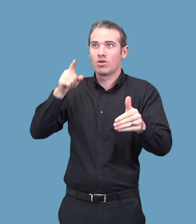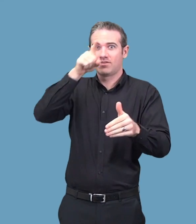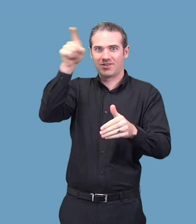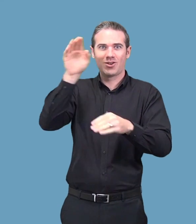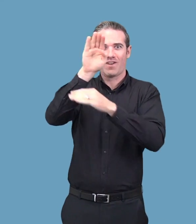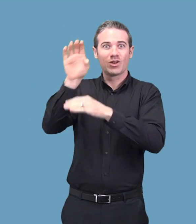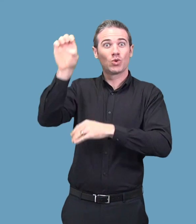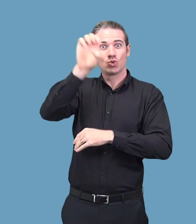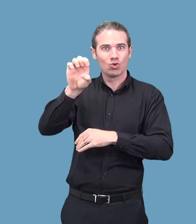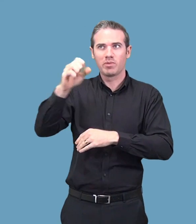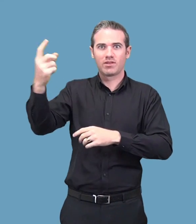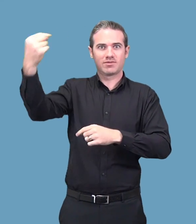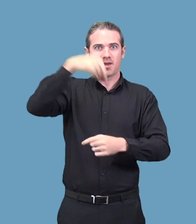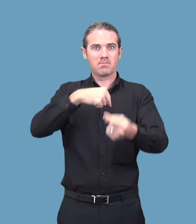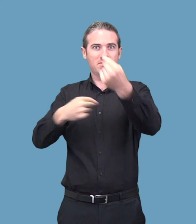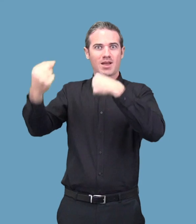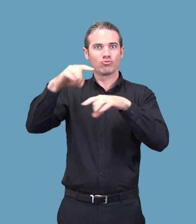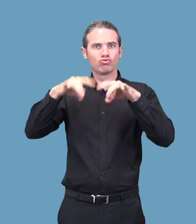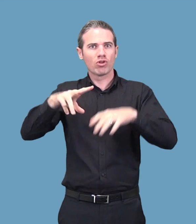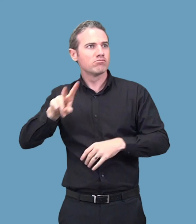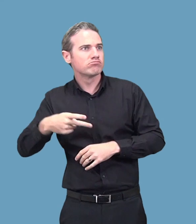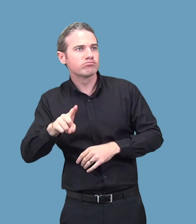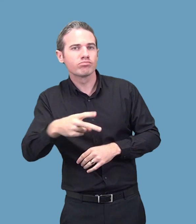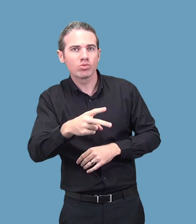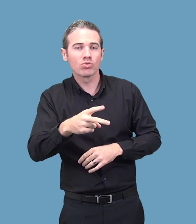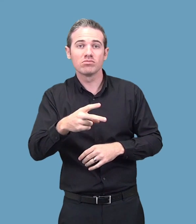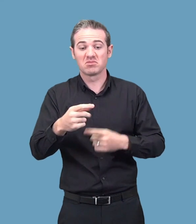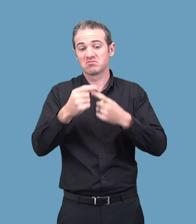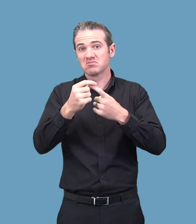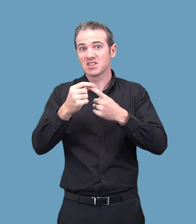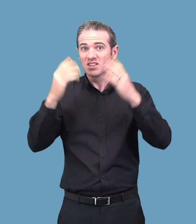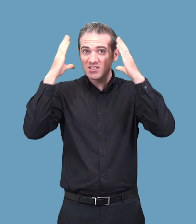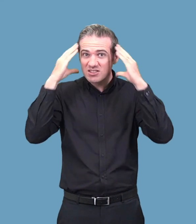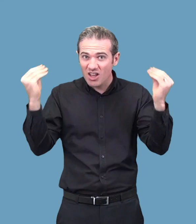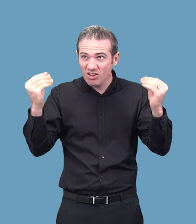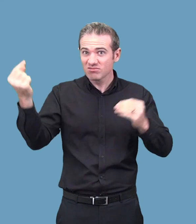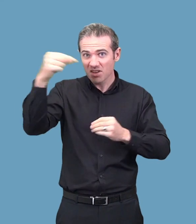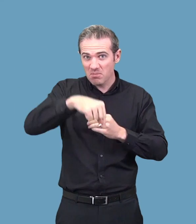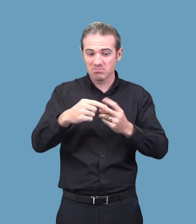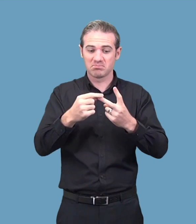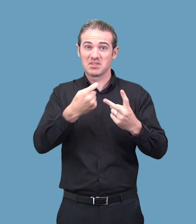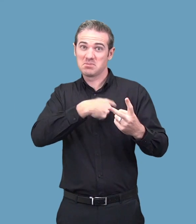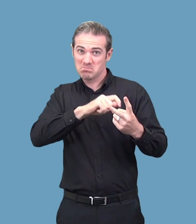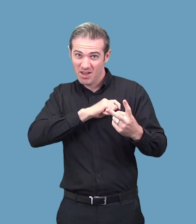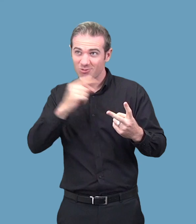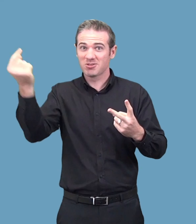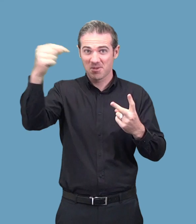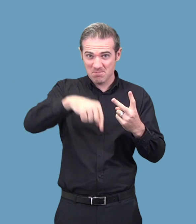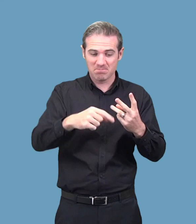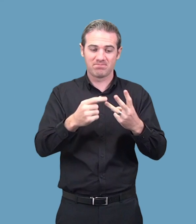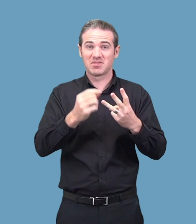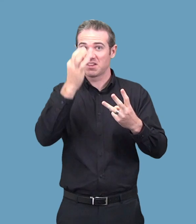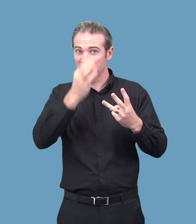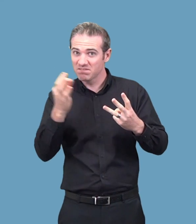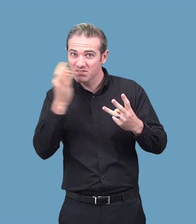I've recreated imagery and the way that the models are dressed to look at them in a more civilised way